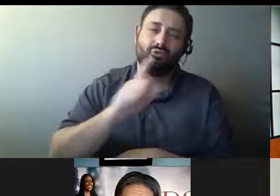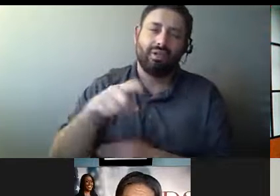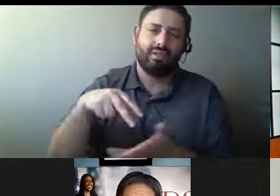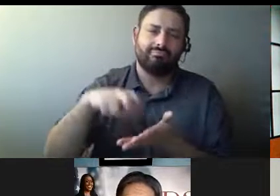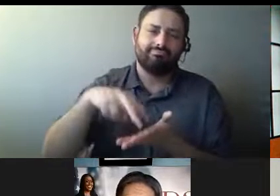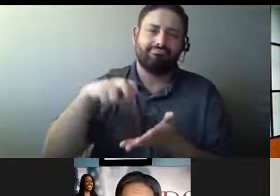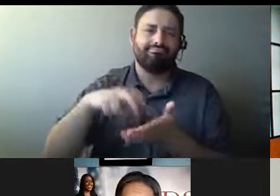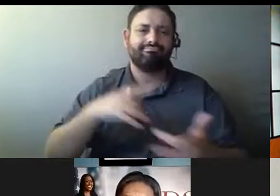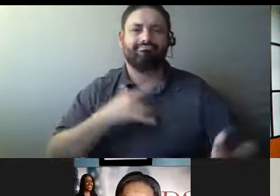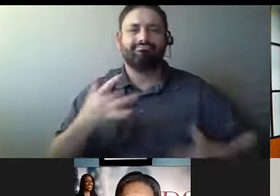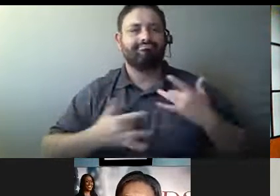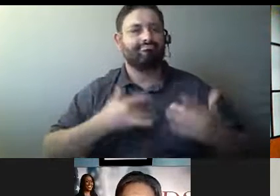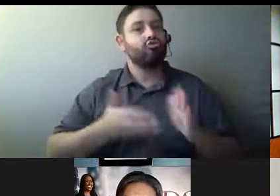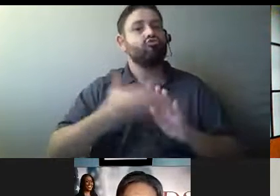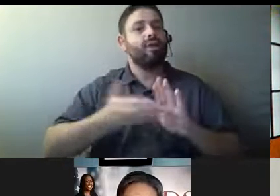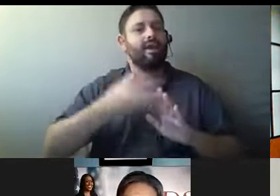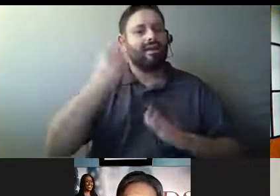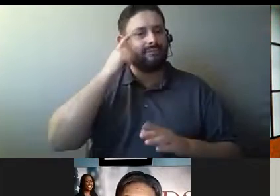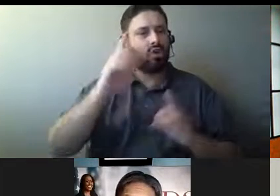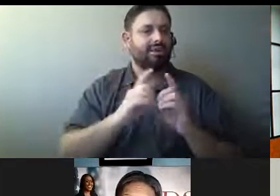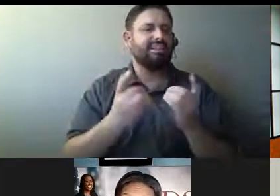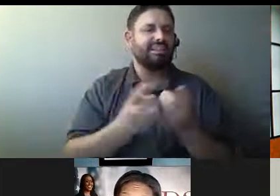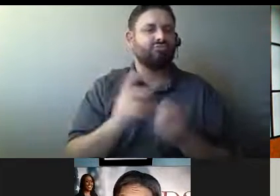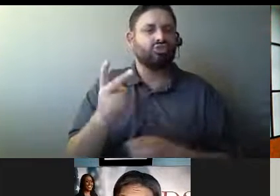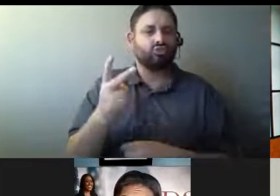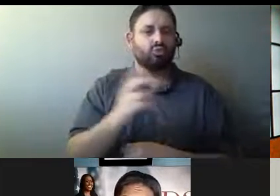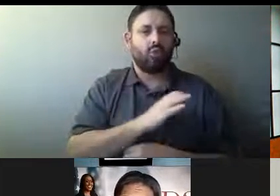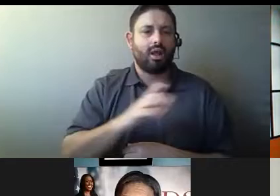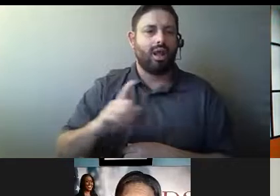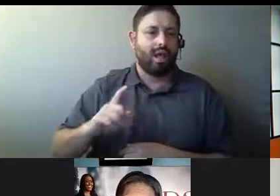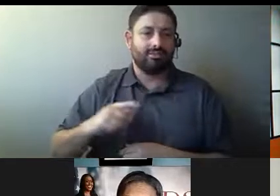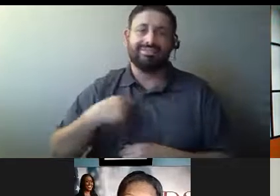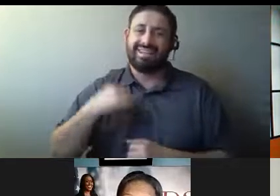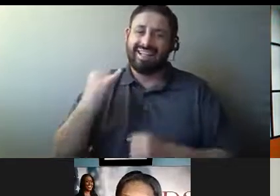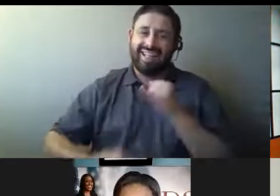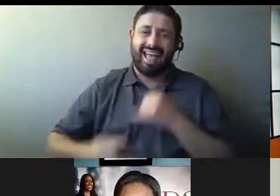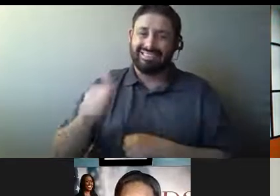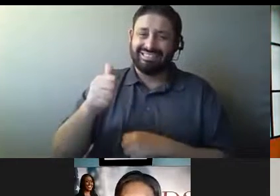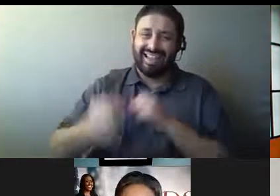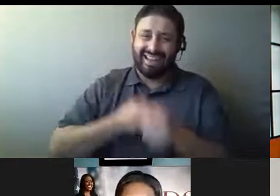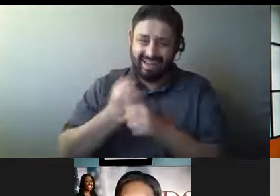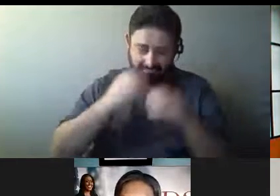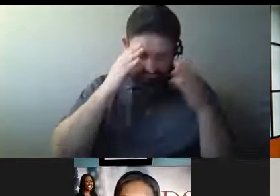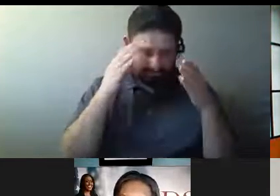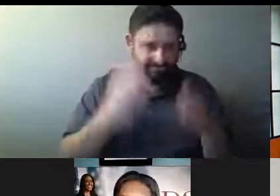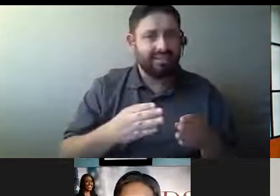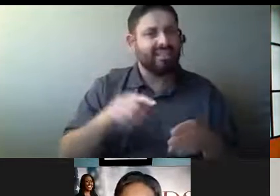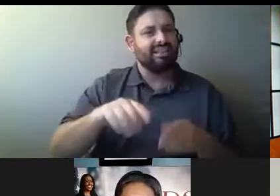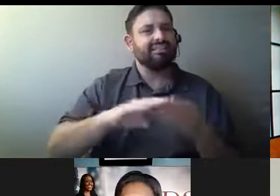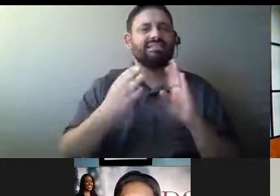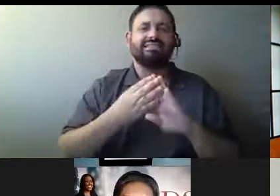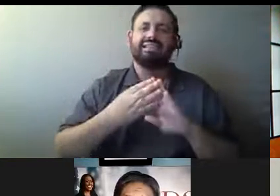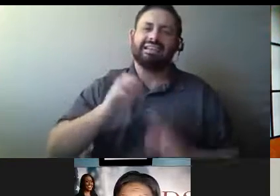for District 2 Council. I have dedicated the last 10 years specifically to District 2, the city, the East Side,